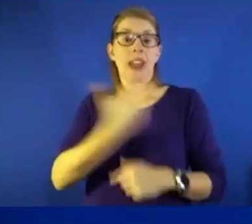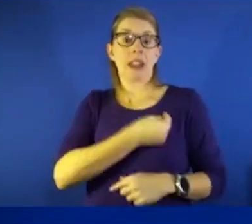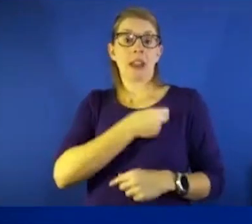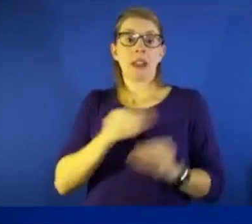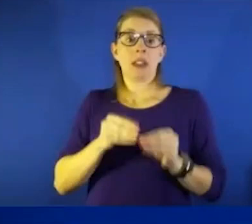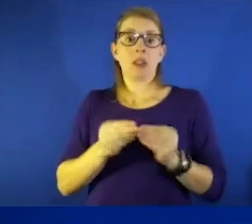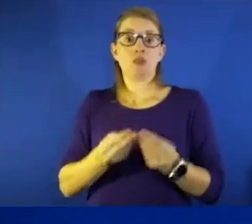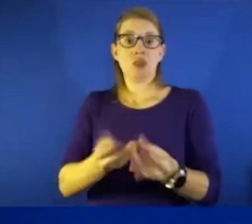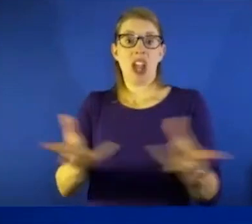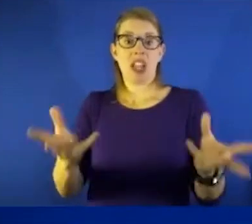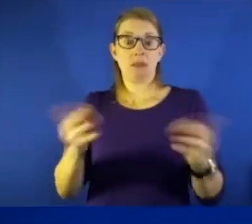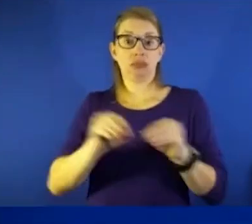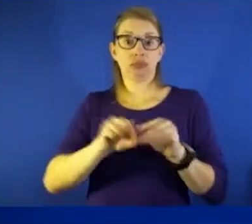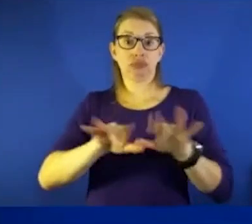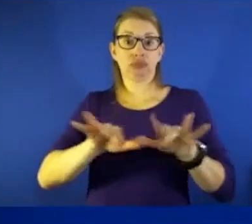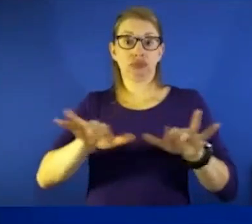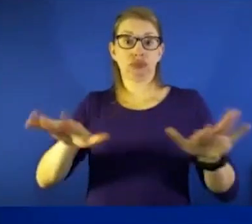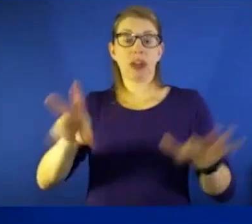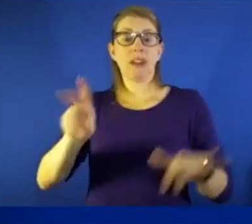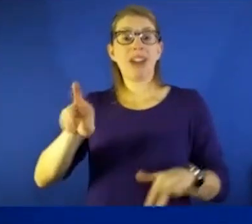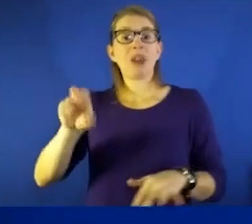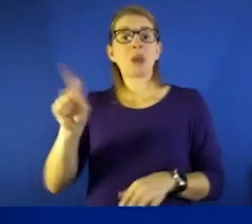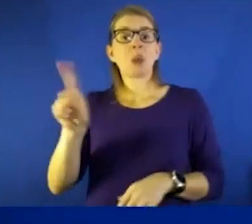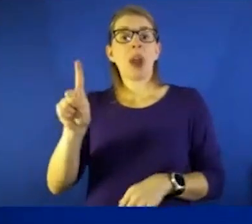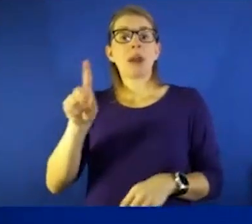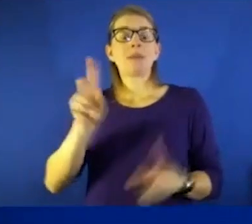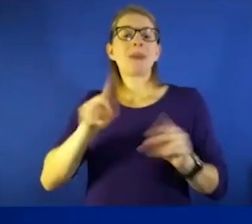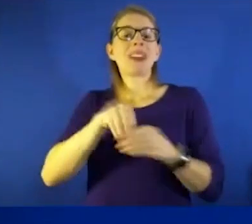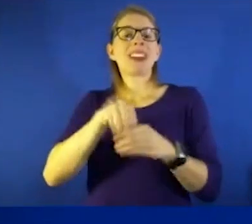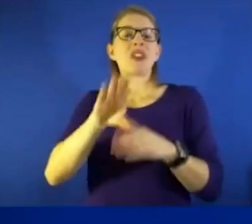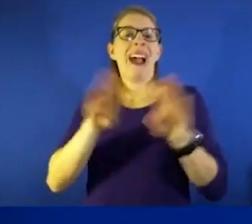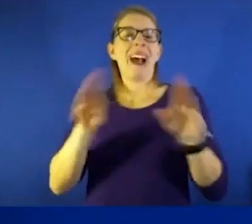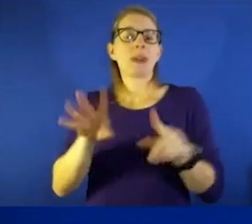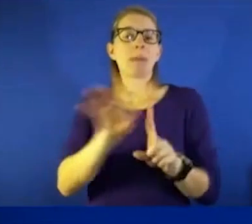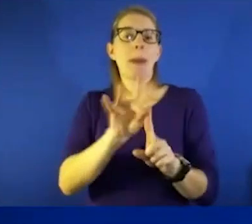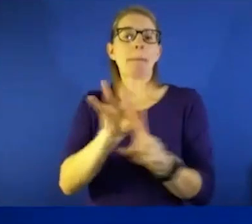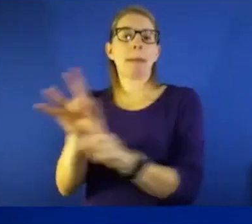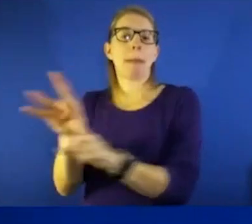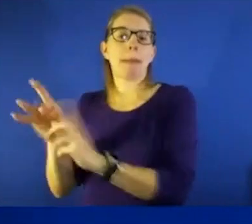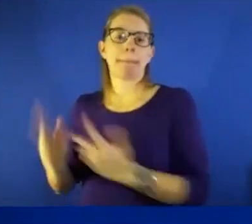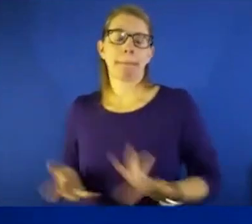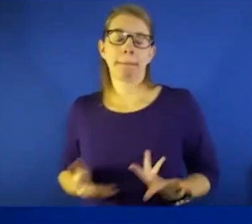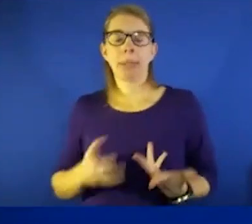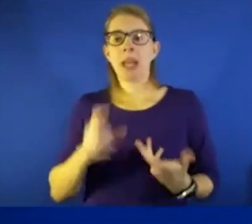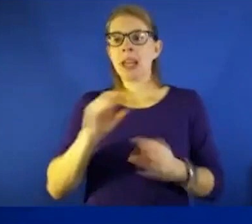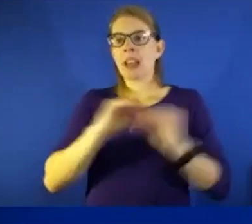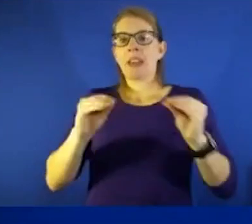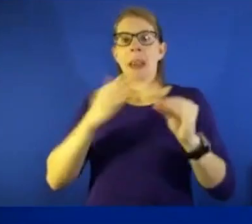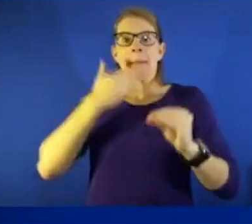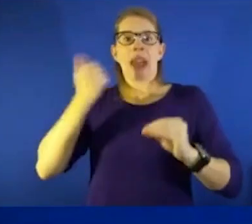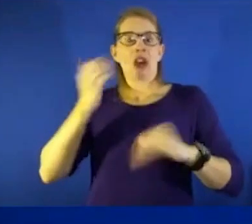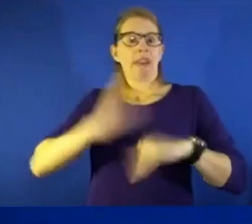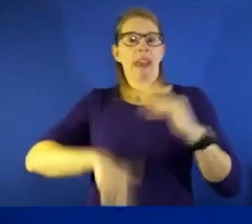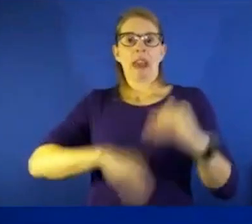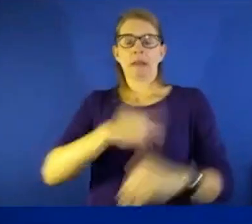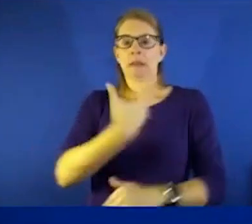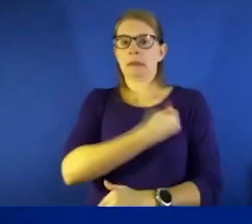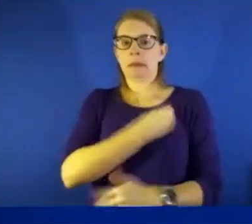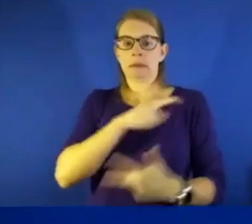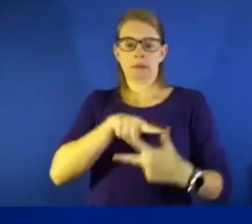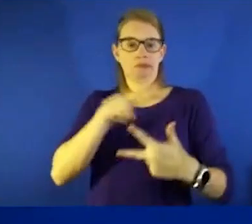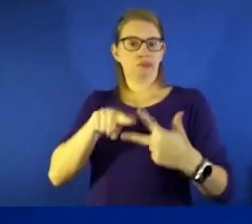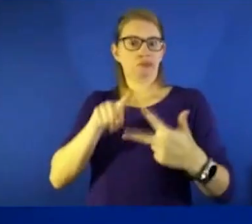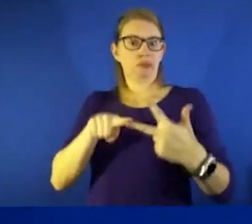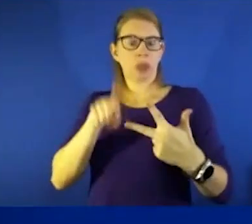household. And again, there is nothing better than these vaccines. You know, Pfizer, Moderna, J&J, take your pick. They are